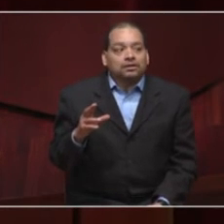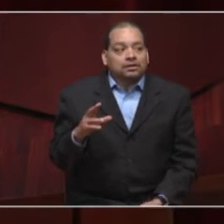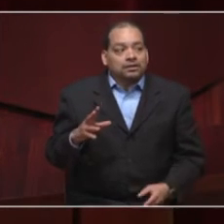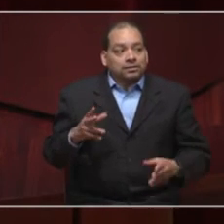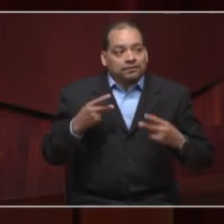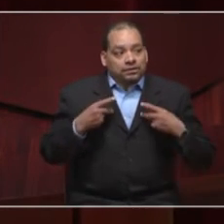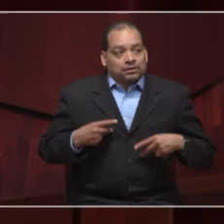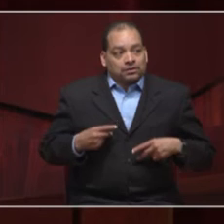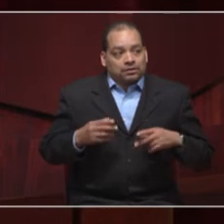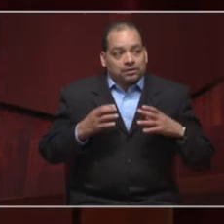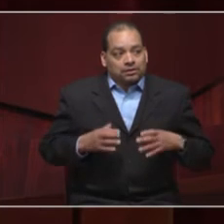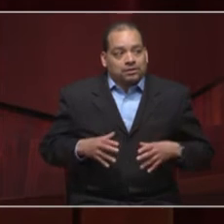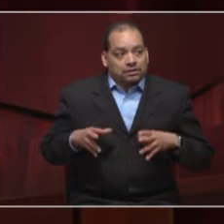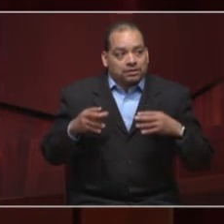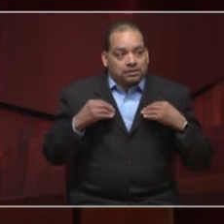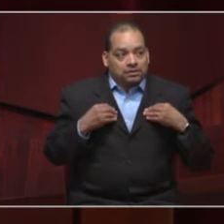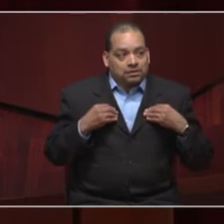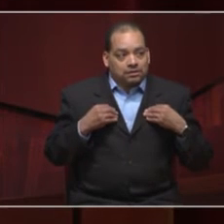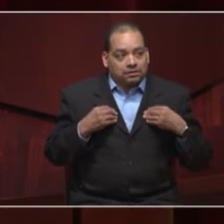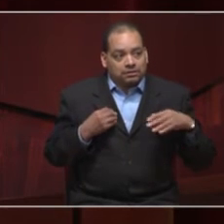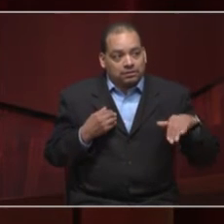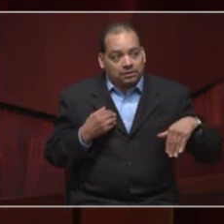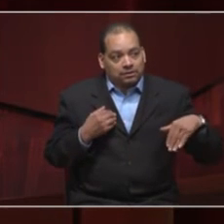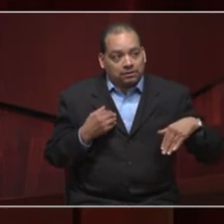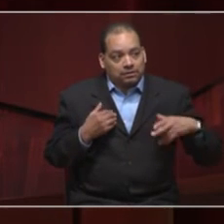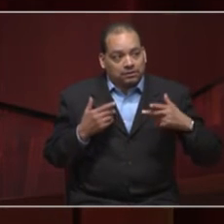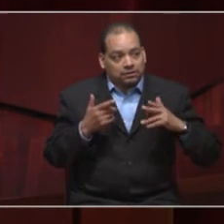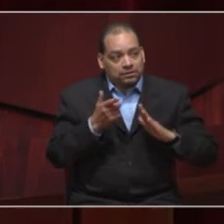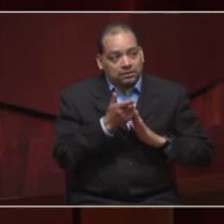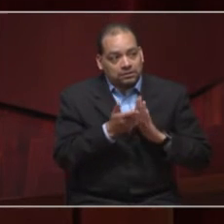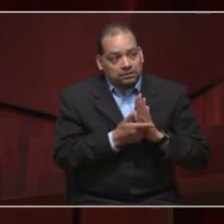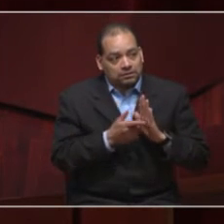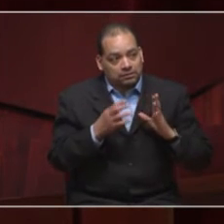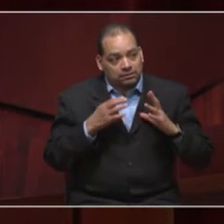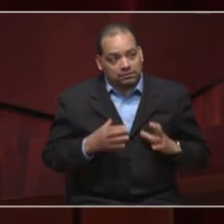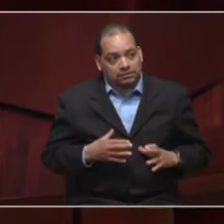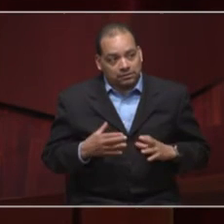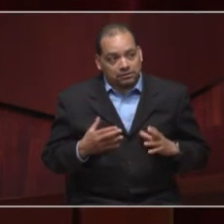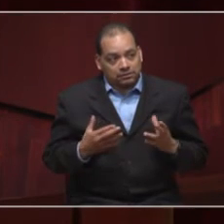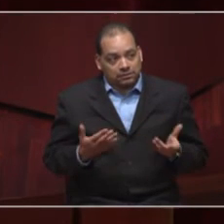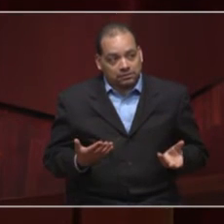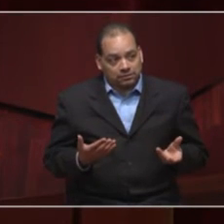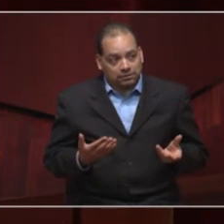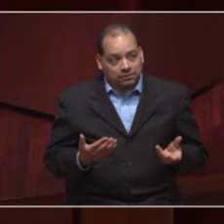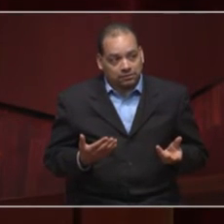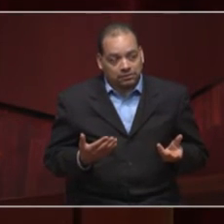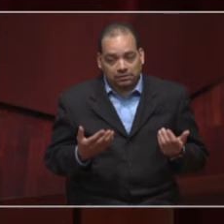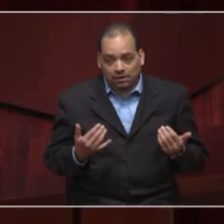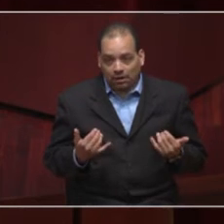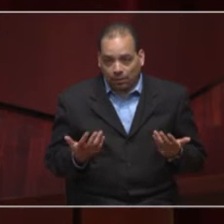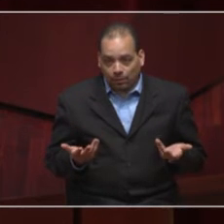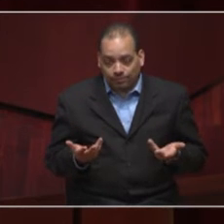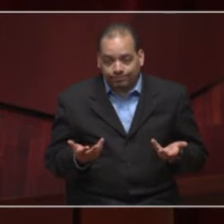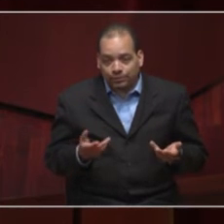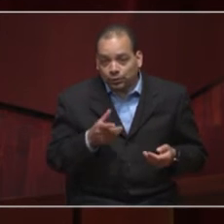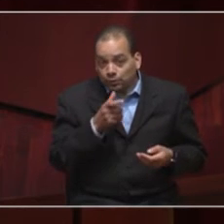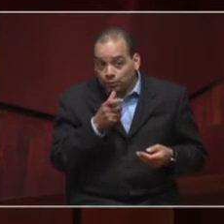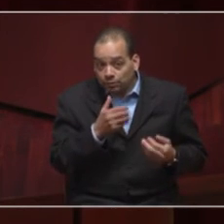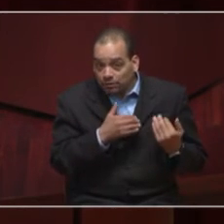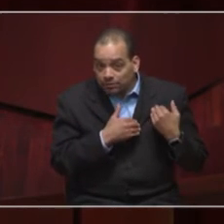physical custody, not legal custody, is that still at the point where if you've already taken physical custody, are we then not